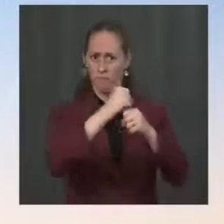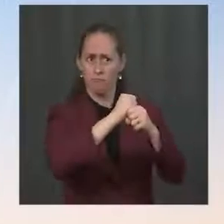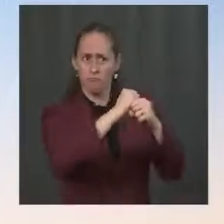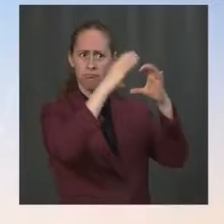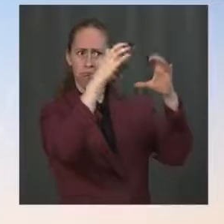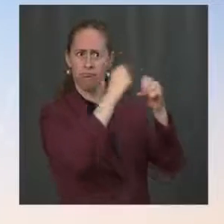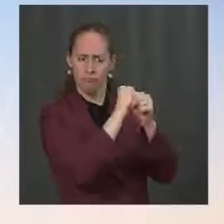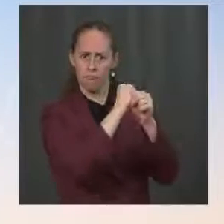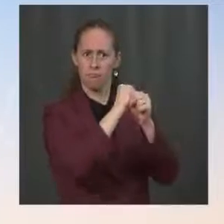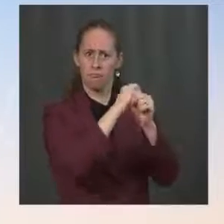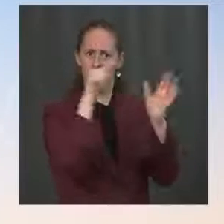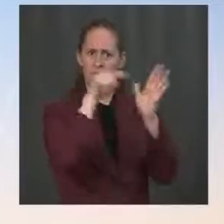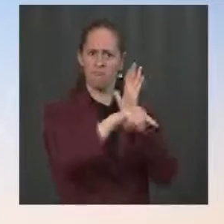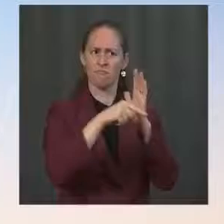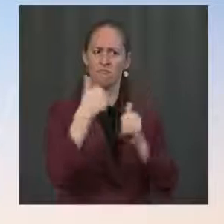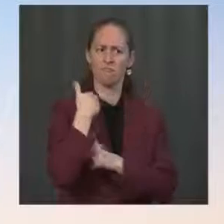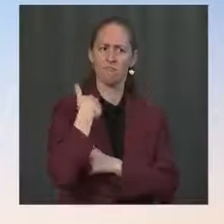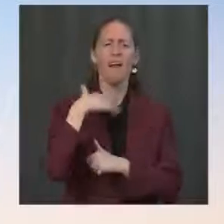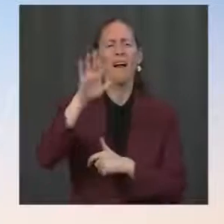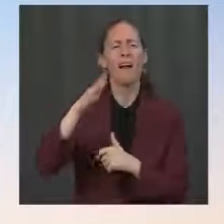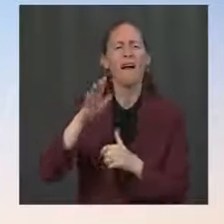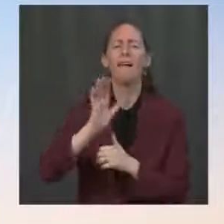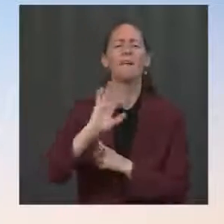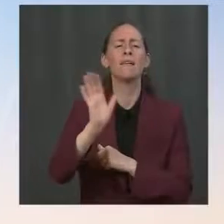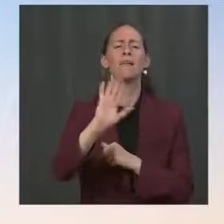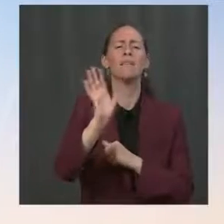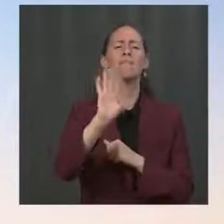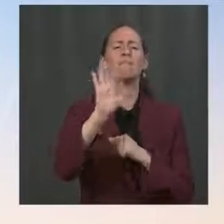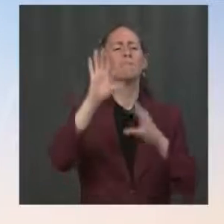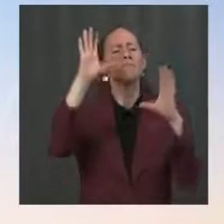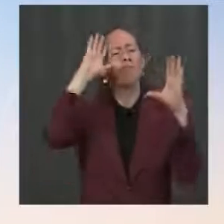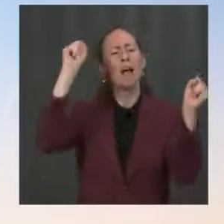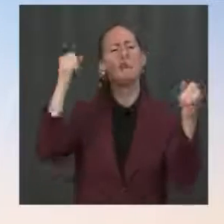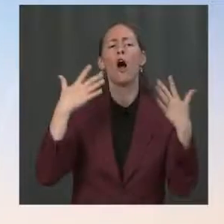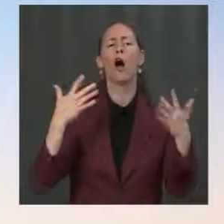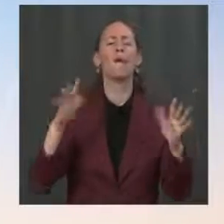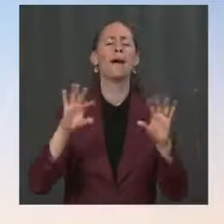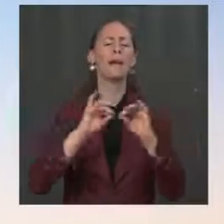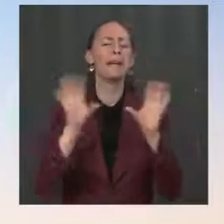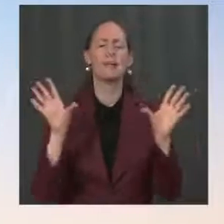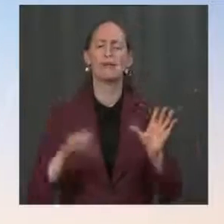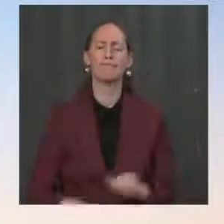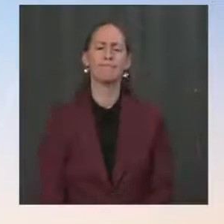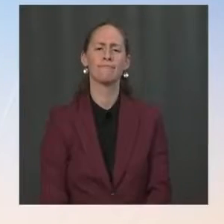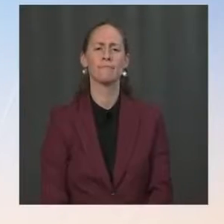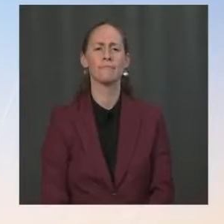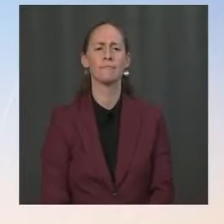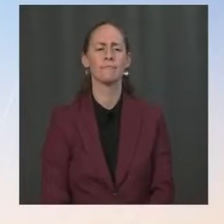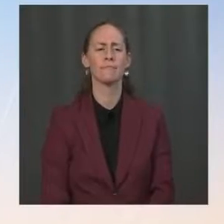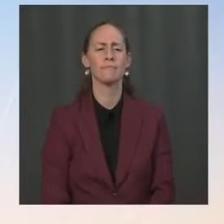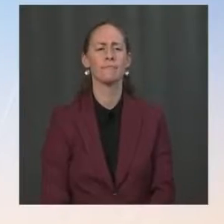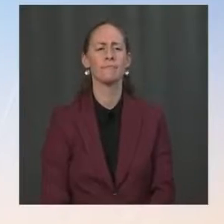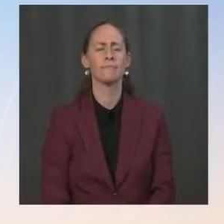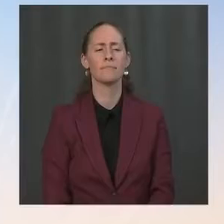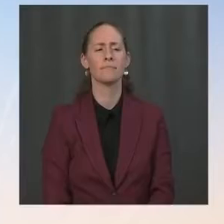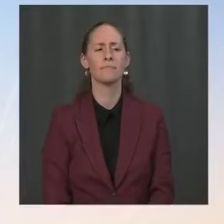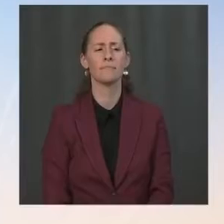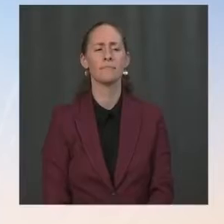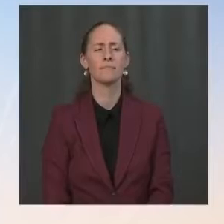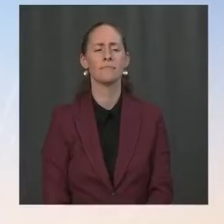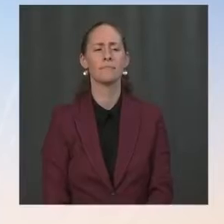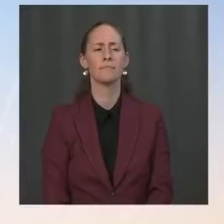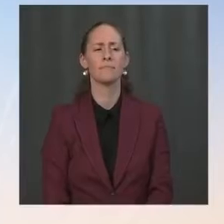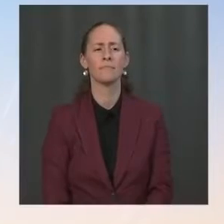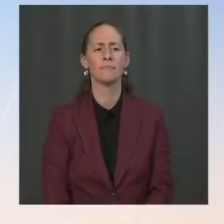them regardless of whether they attack service members. I don't think he could have been more clear. Go ahead. Yes, Jen. At least 67 House Democrats now have signed on to